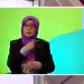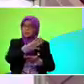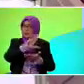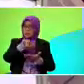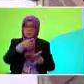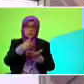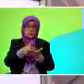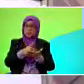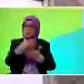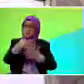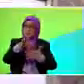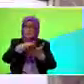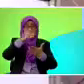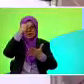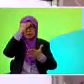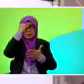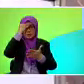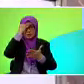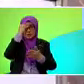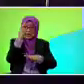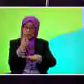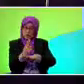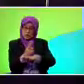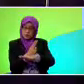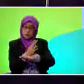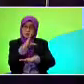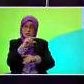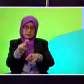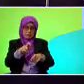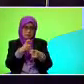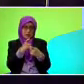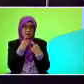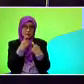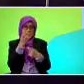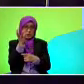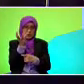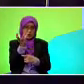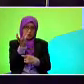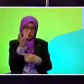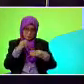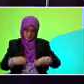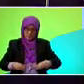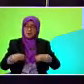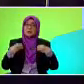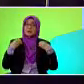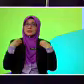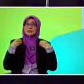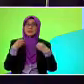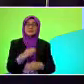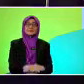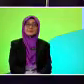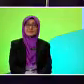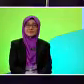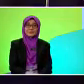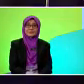also harmful effects of microorganisms, Irfan. Yep. Thank you so much, Teacher Halina, and the pupils that actually sharing